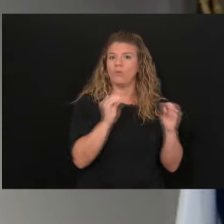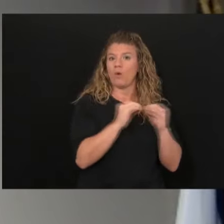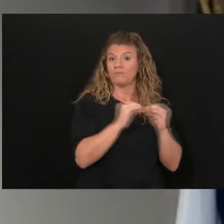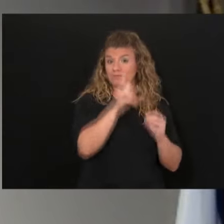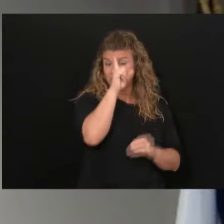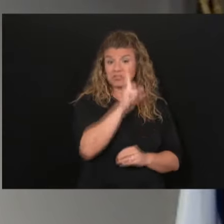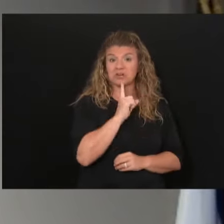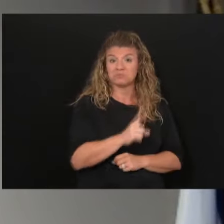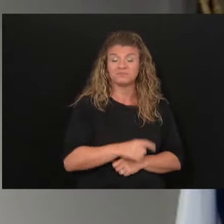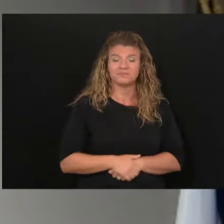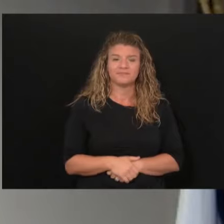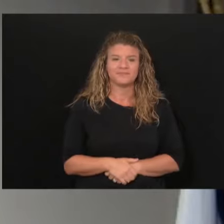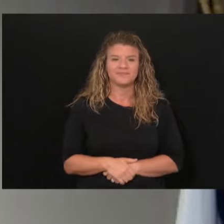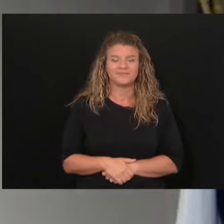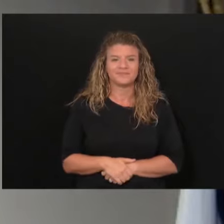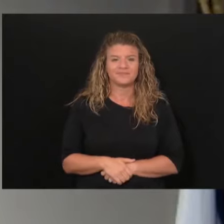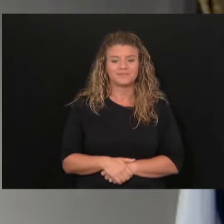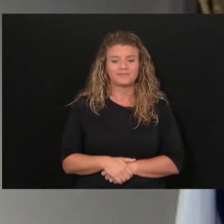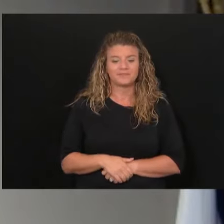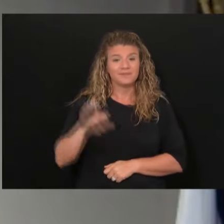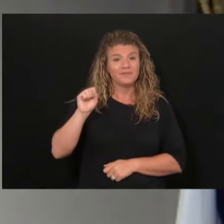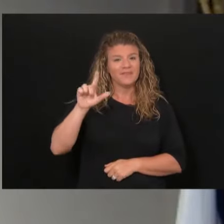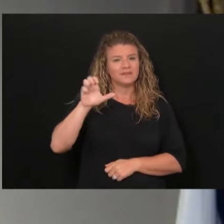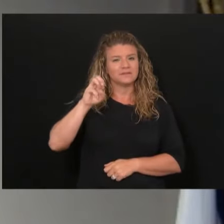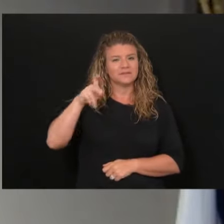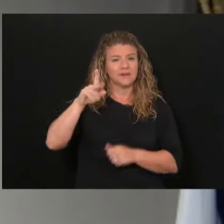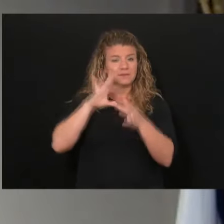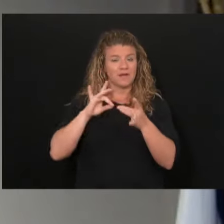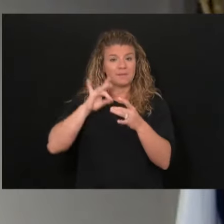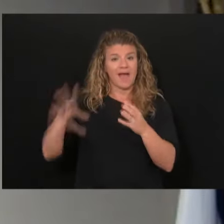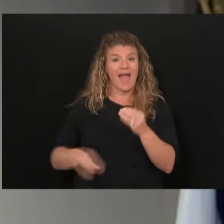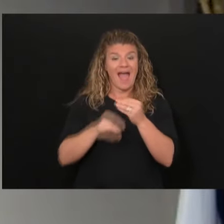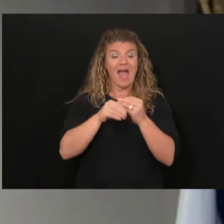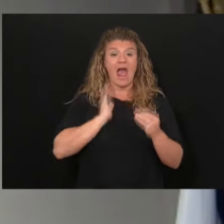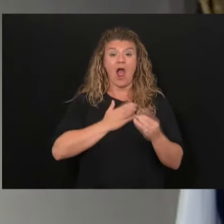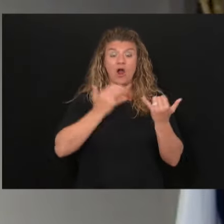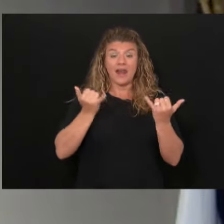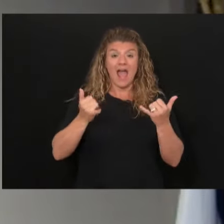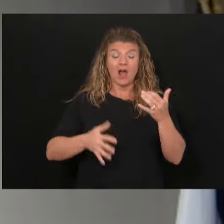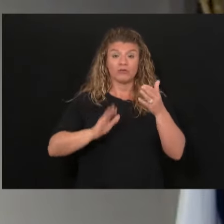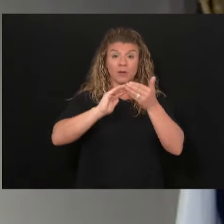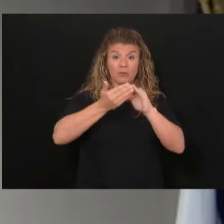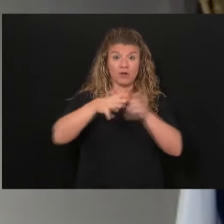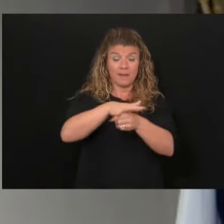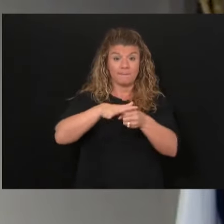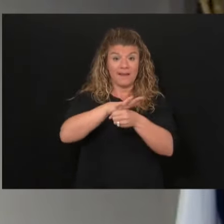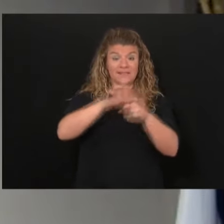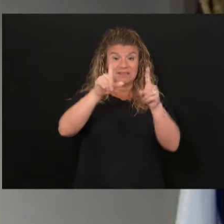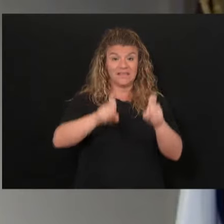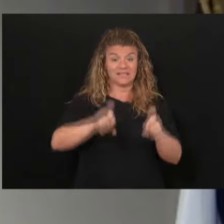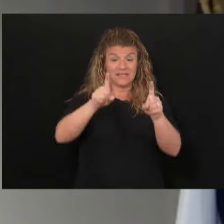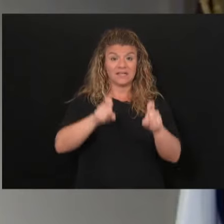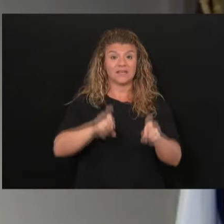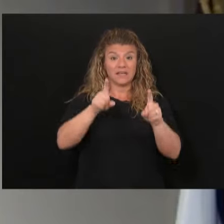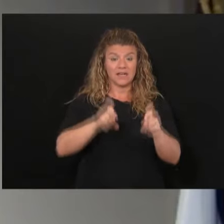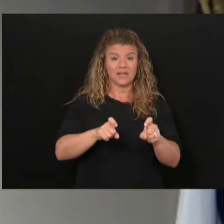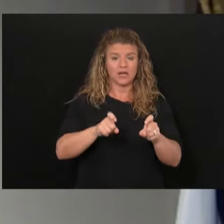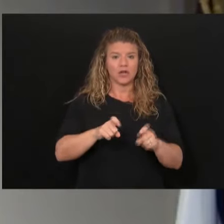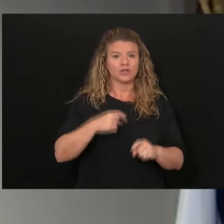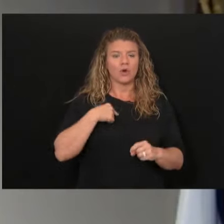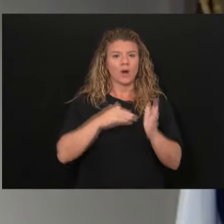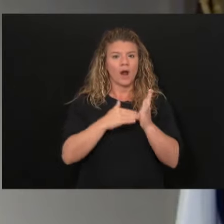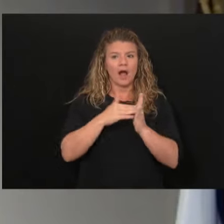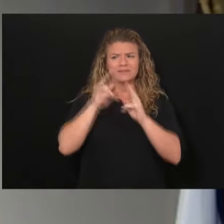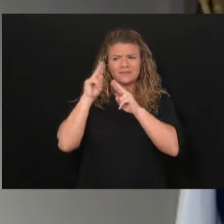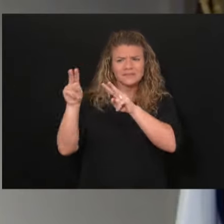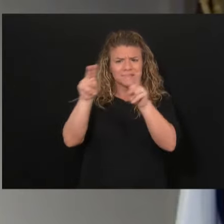have. And I'd like to also add, with our community-based testing, this has been a real opportunity to see what's happening in